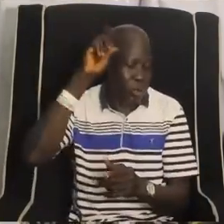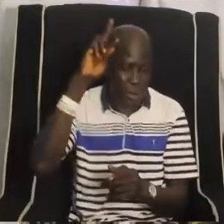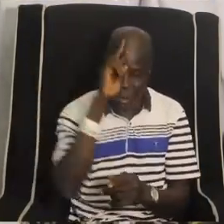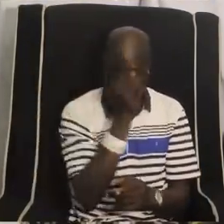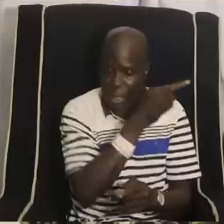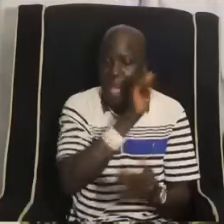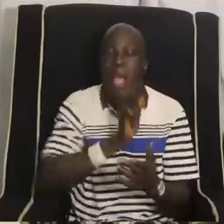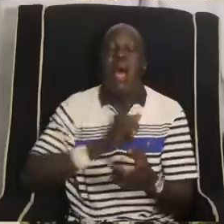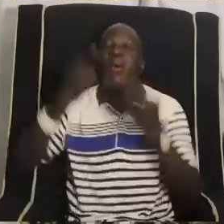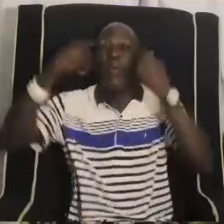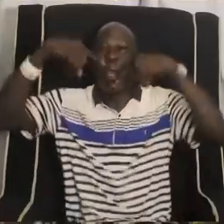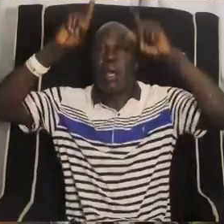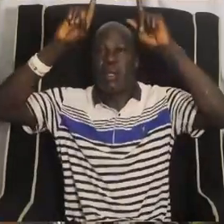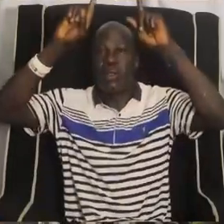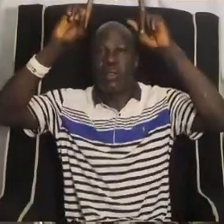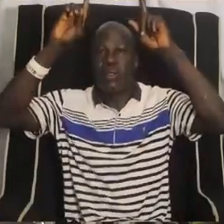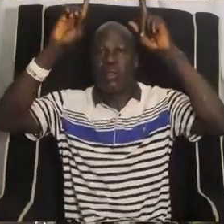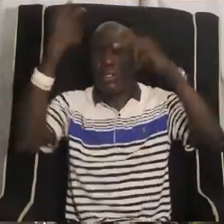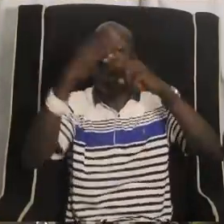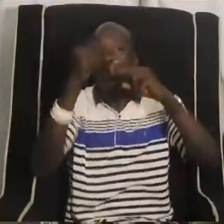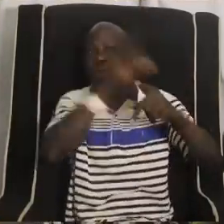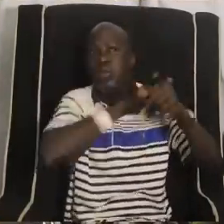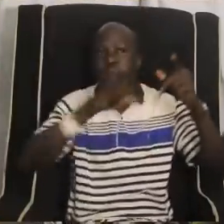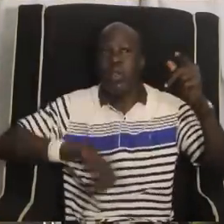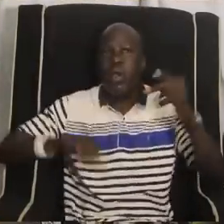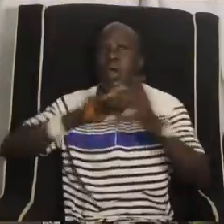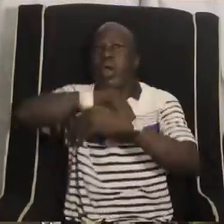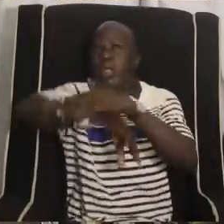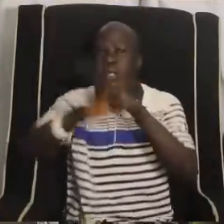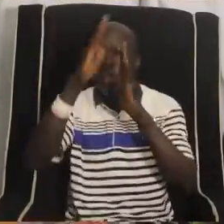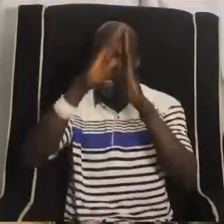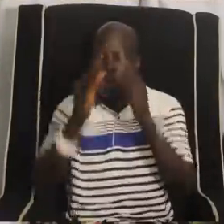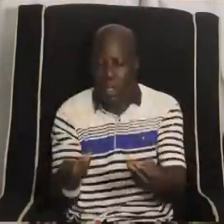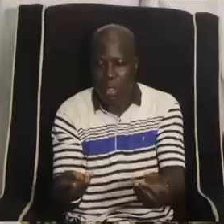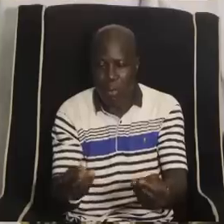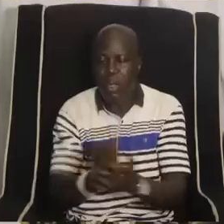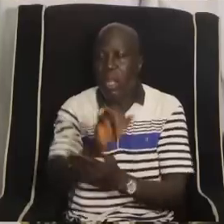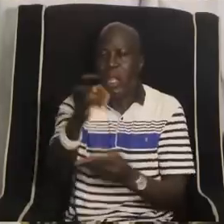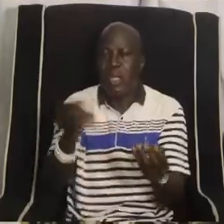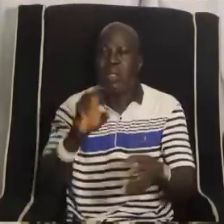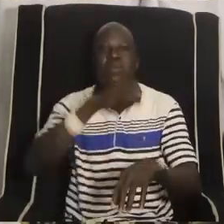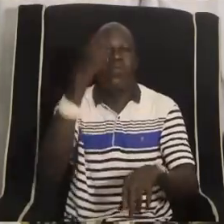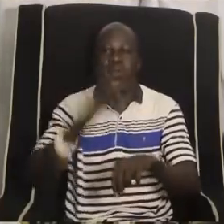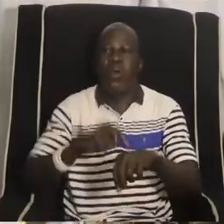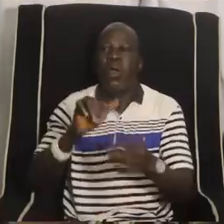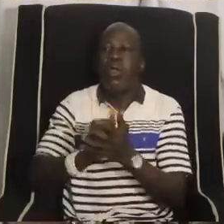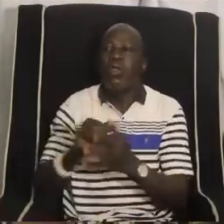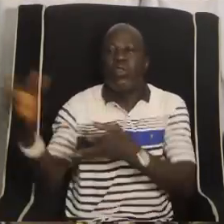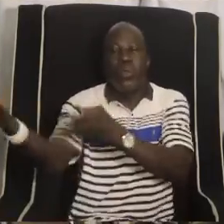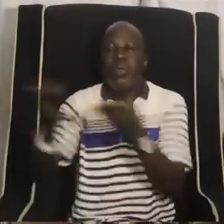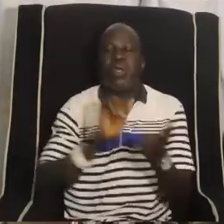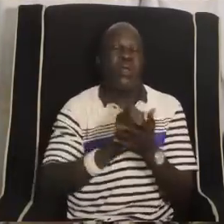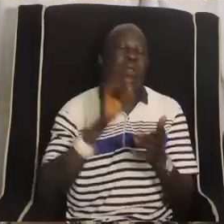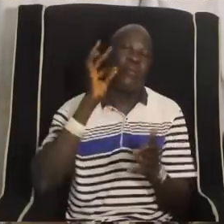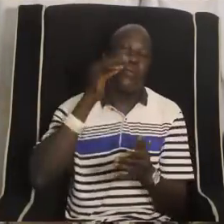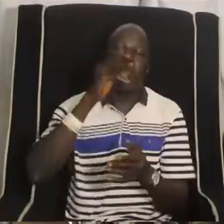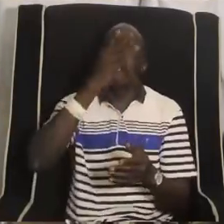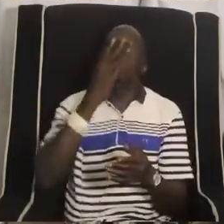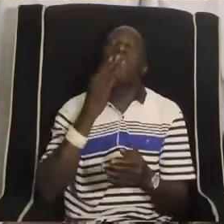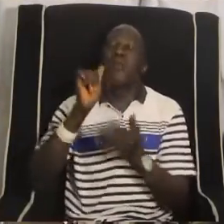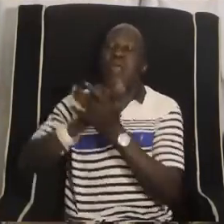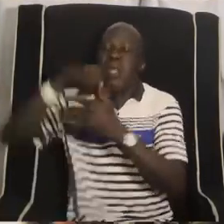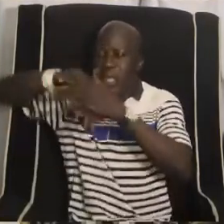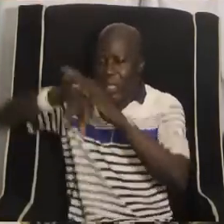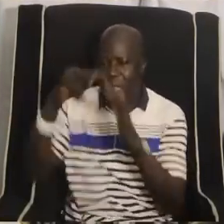to me, sir. Èmi kéde lórúkọ Olúwa. I announce in the name of the Lord. Ilẹ̀ ògo tá a kọ́ mọ́. Your covenant land. Tó ń sọ fún wàrà àti fún oyin. That flow with milk and honey.